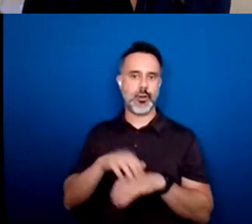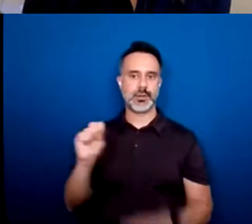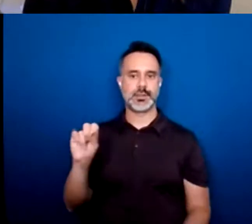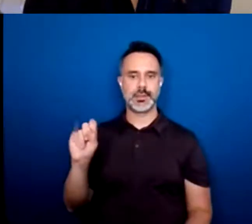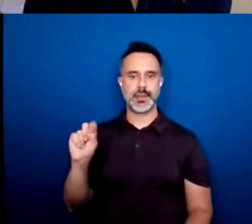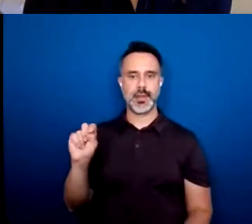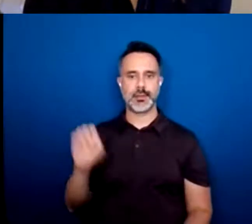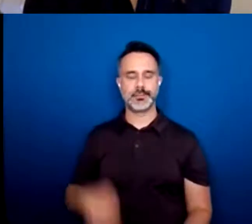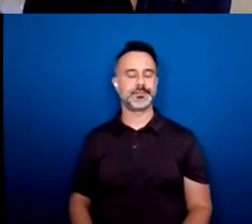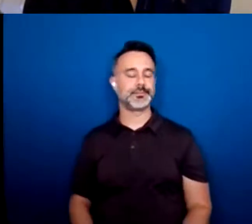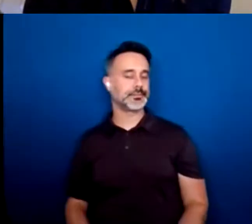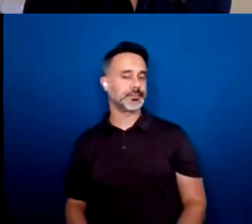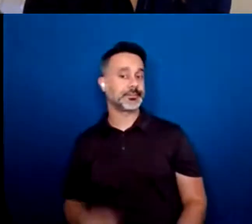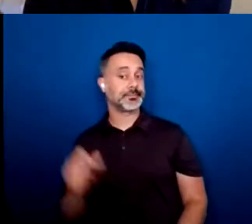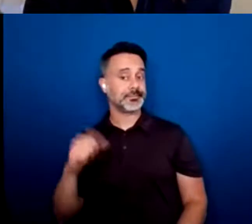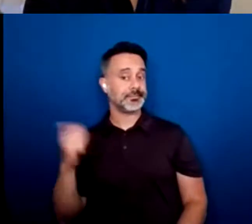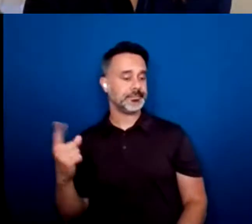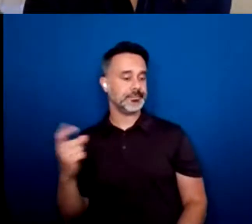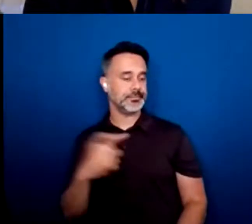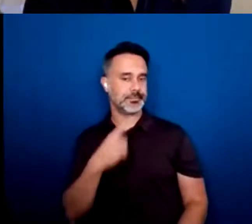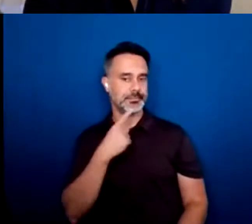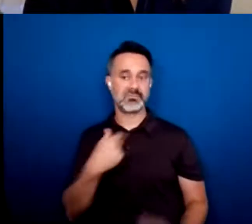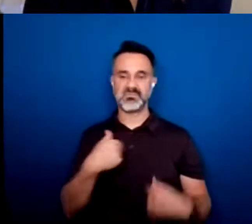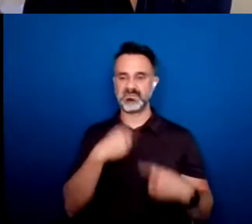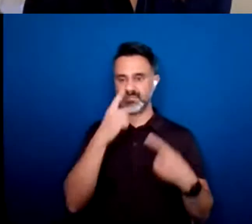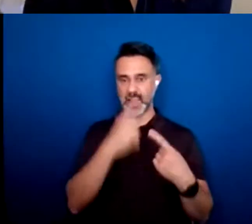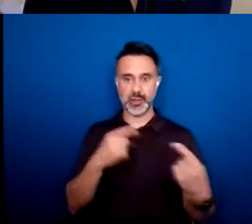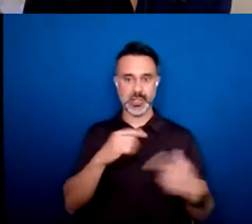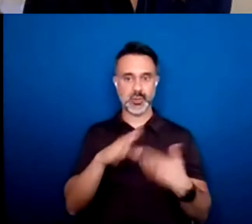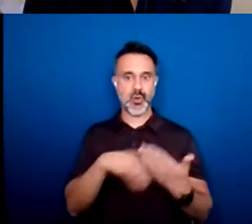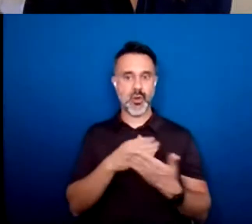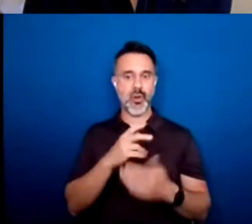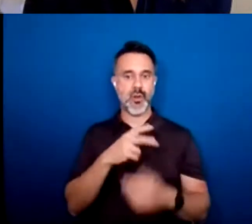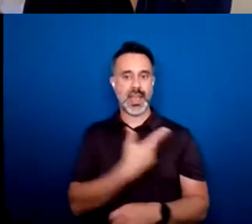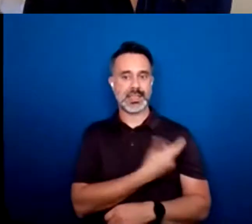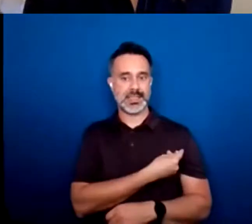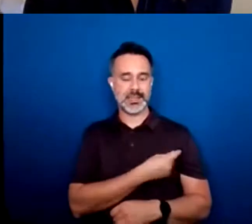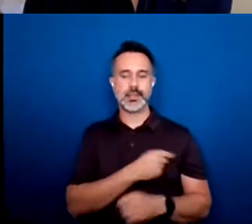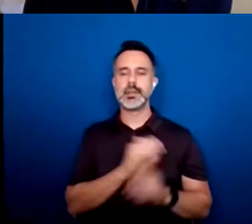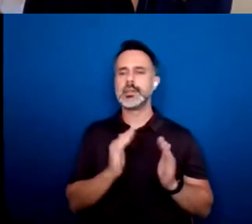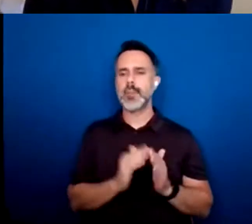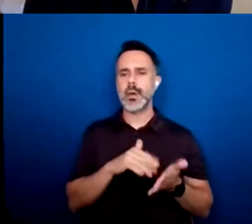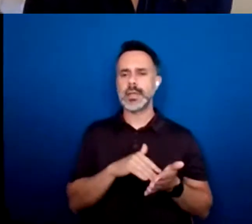Another community member states, I'm allergic to all the vaccine, and there's a small study that indicated the TB vaccine might be